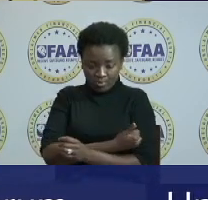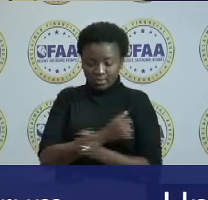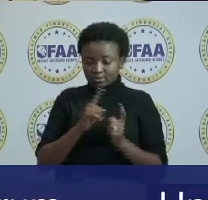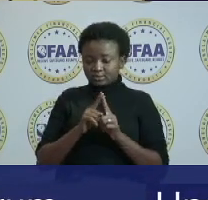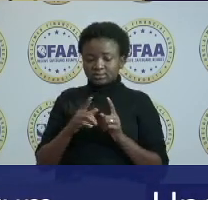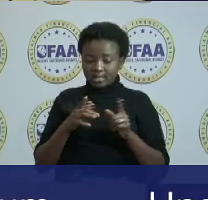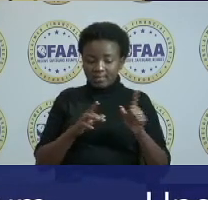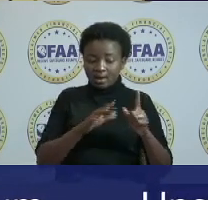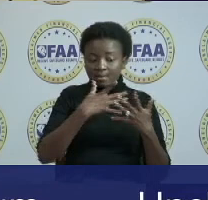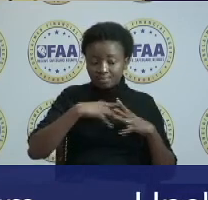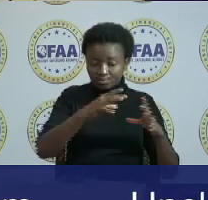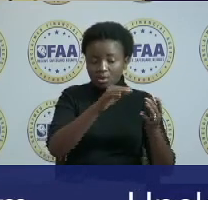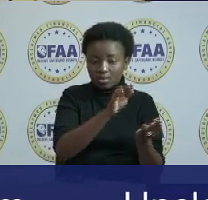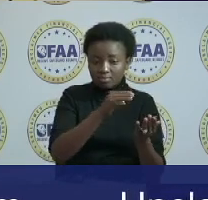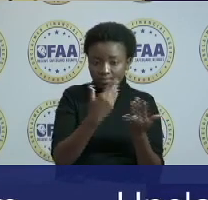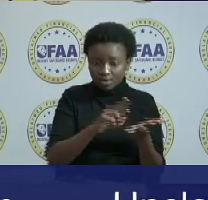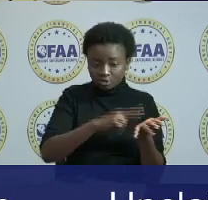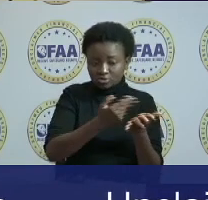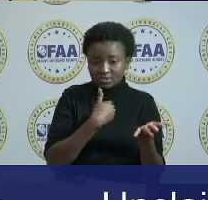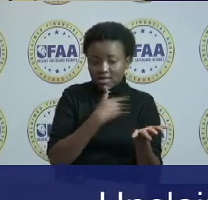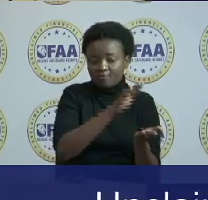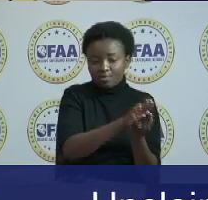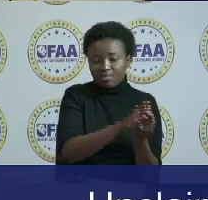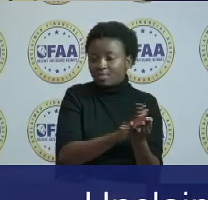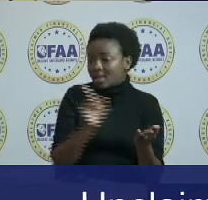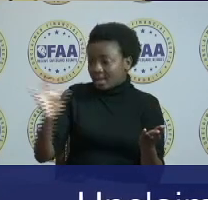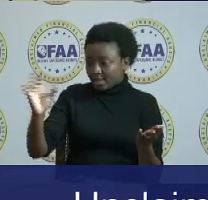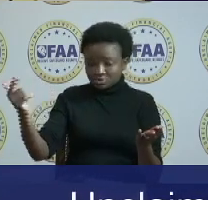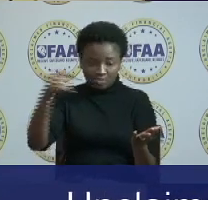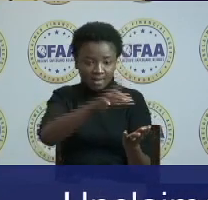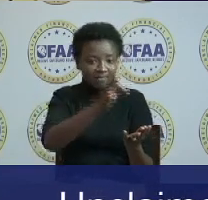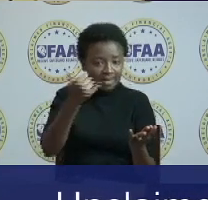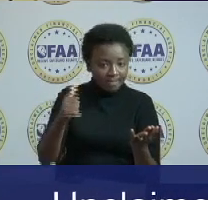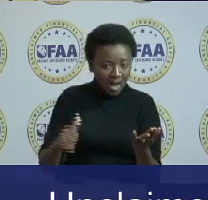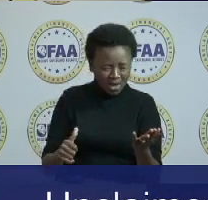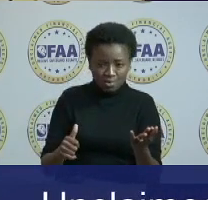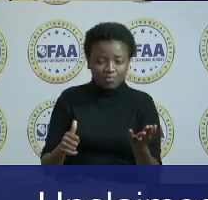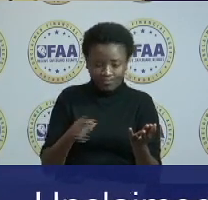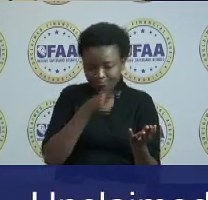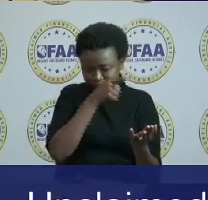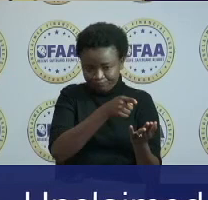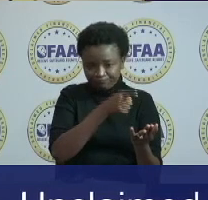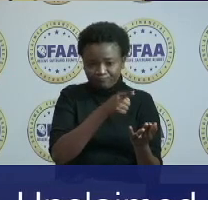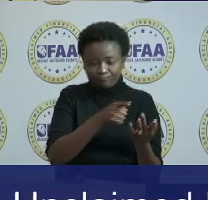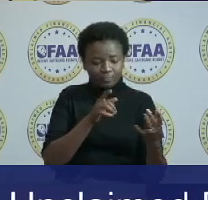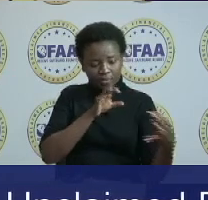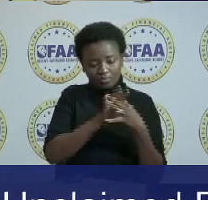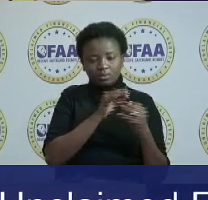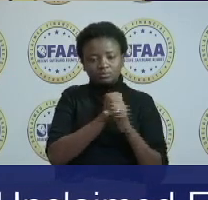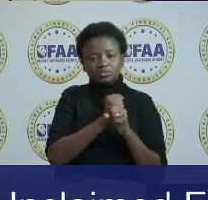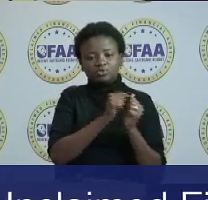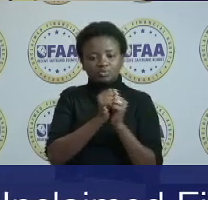holders can be able to work together to ensure some of these very important plans and agendas are really fulfilled. And one of